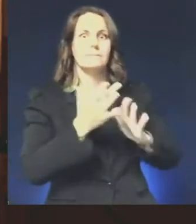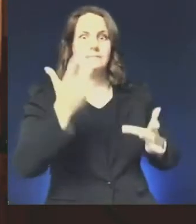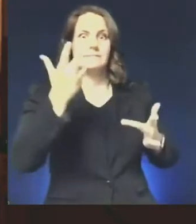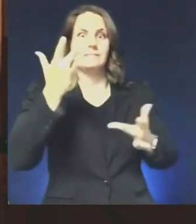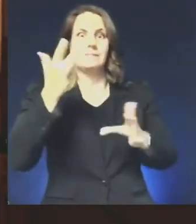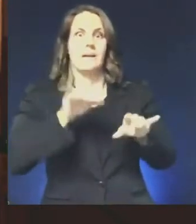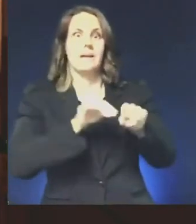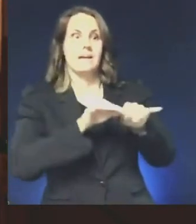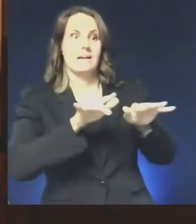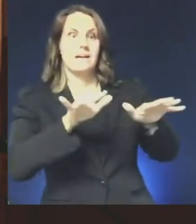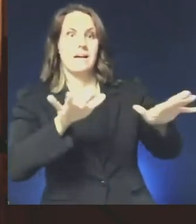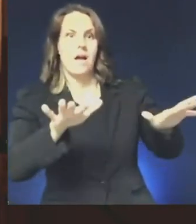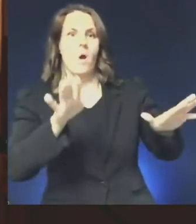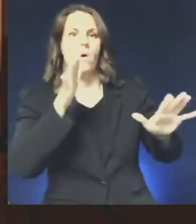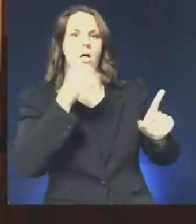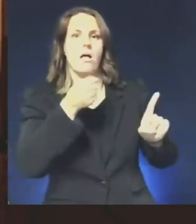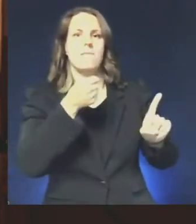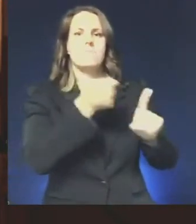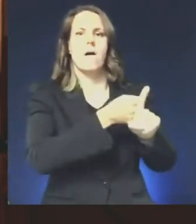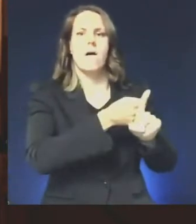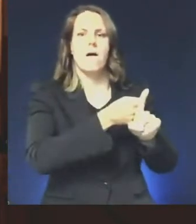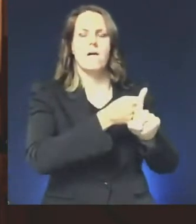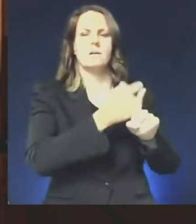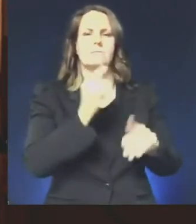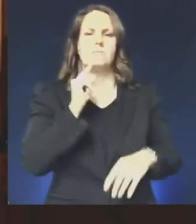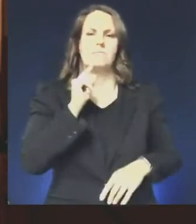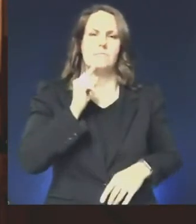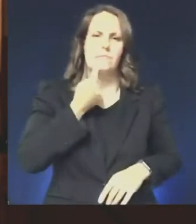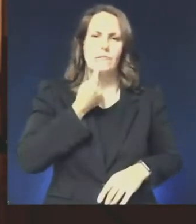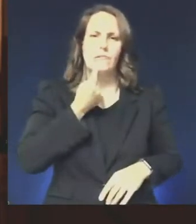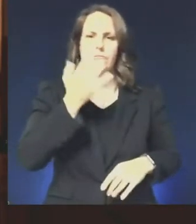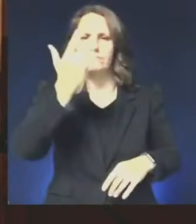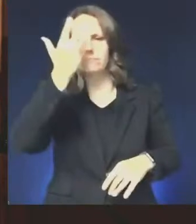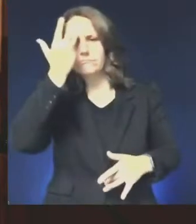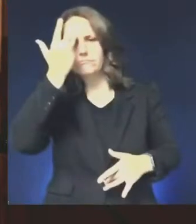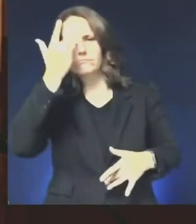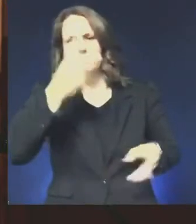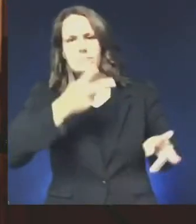disease, and also to die. And so I think it's